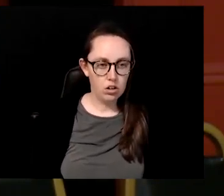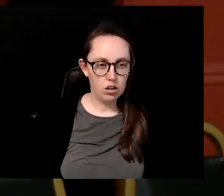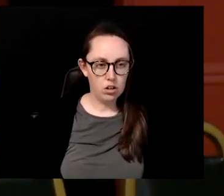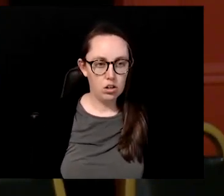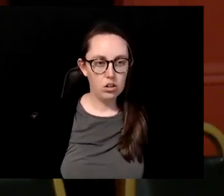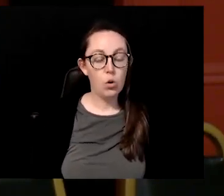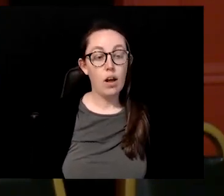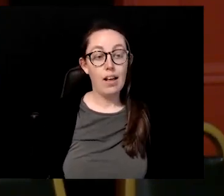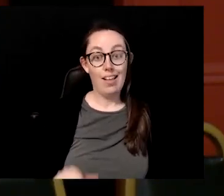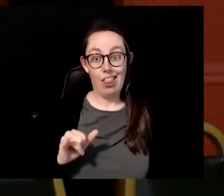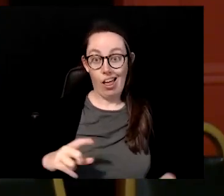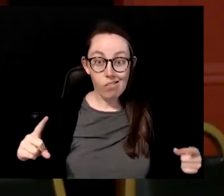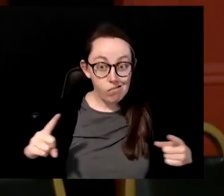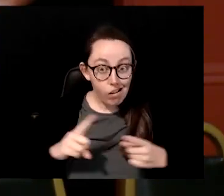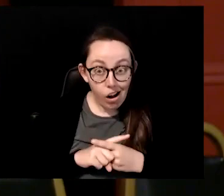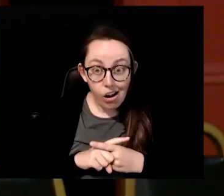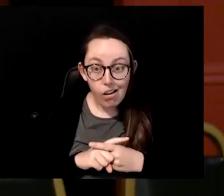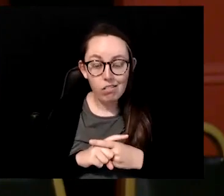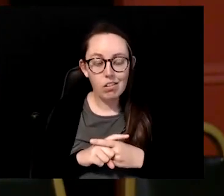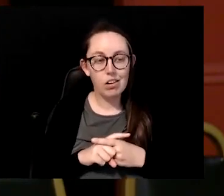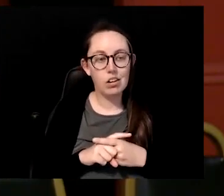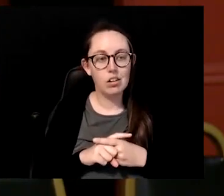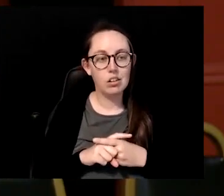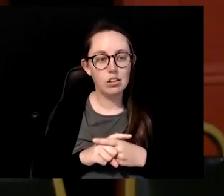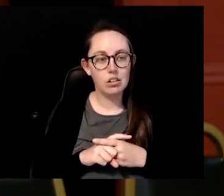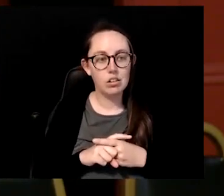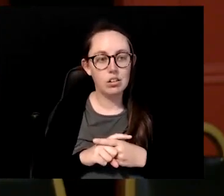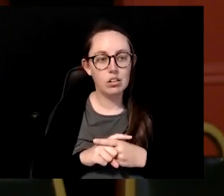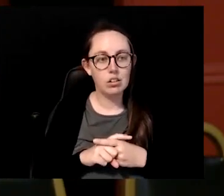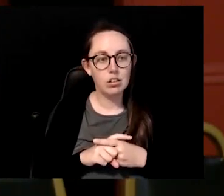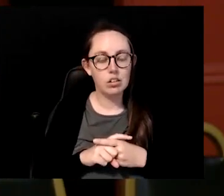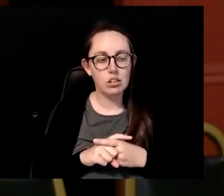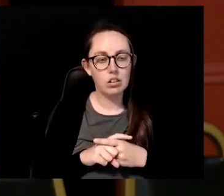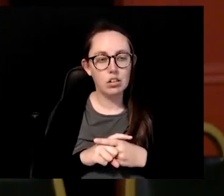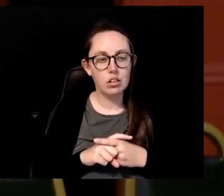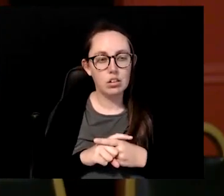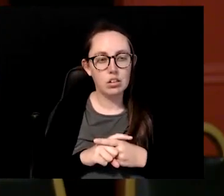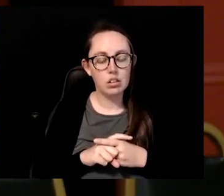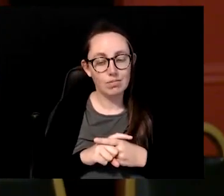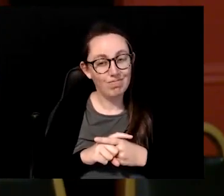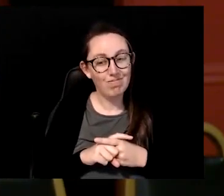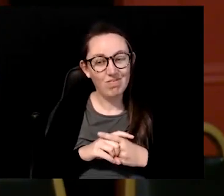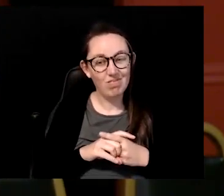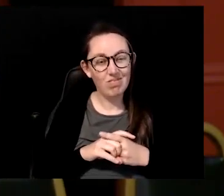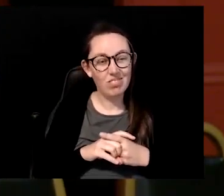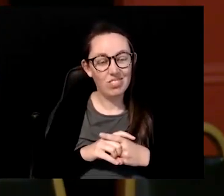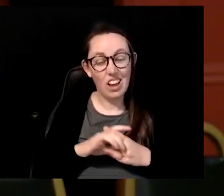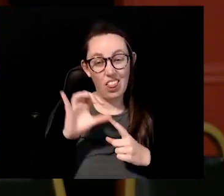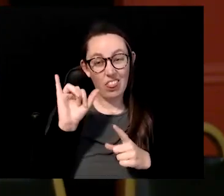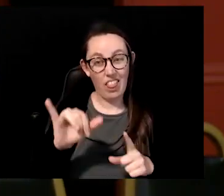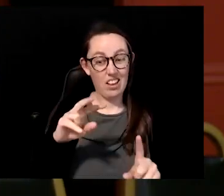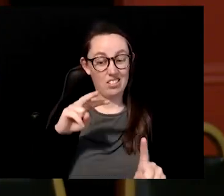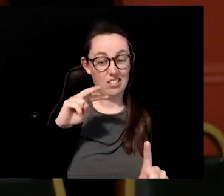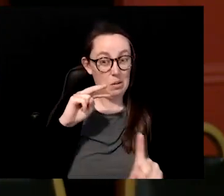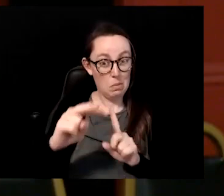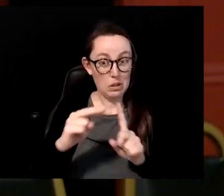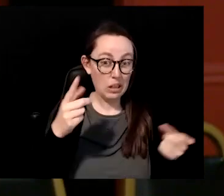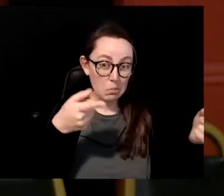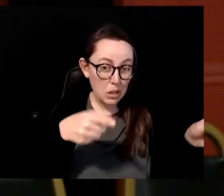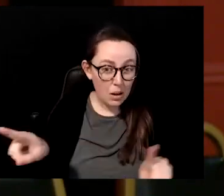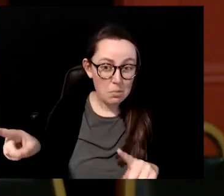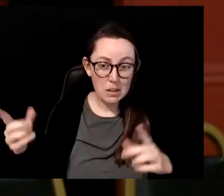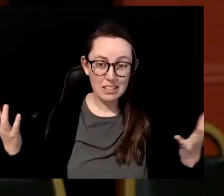rift there's a word on the street on a street level perception is not good it's all about messaging we've all heard me talk about